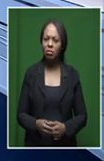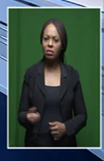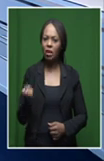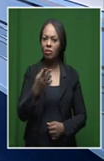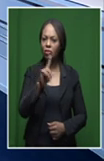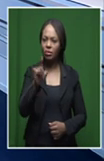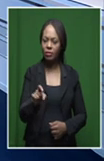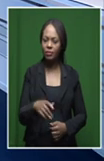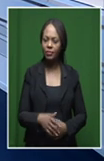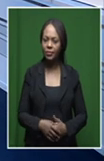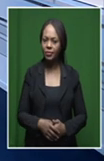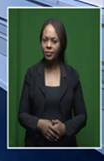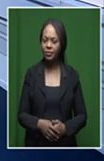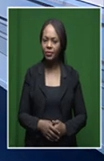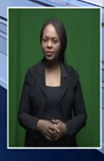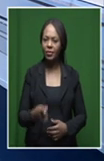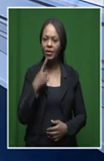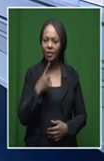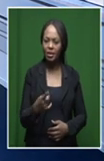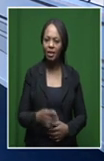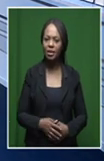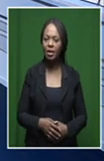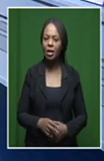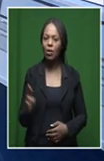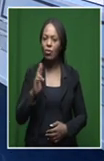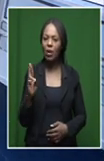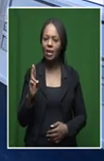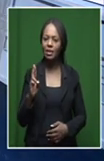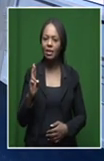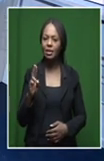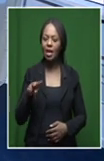Pardon? I said that my right leg.